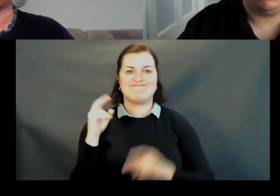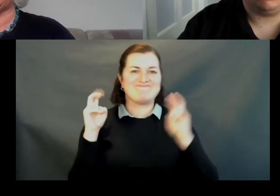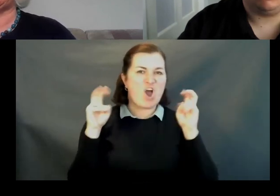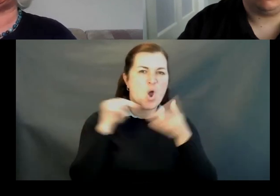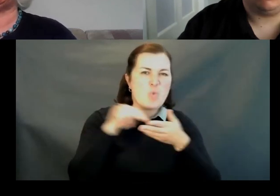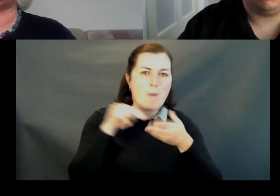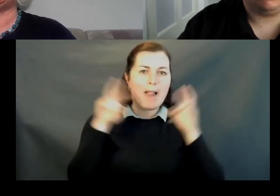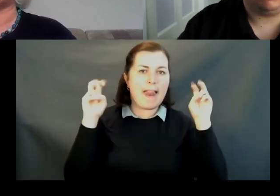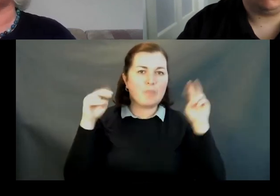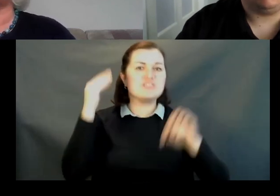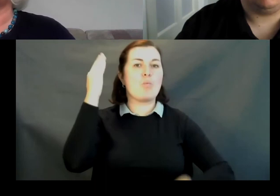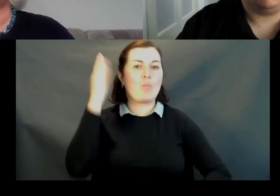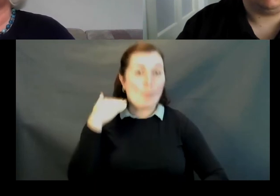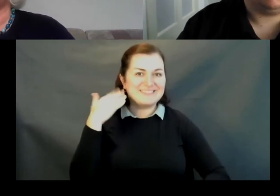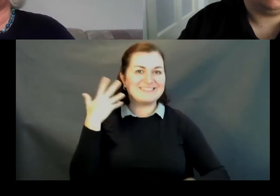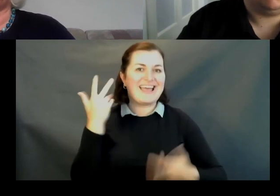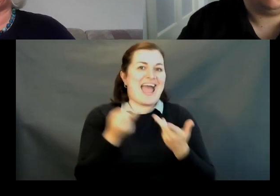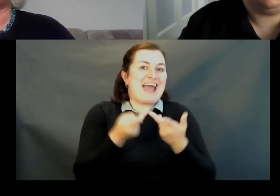who wasn't white was mentioned